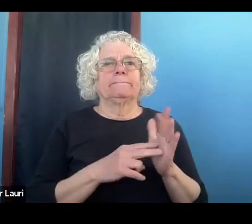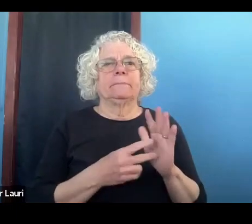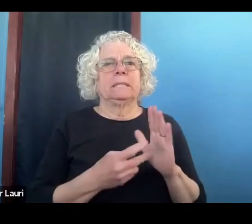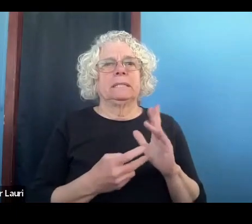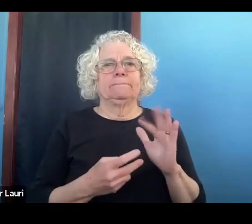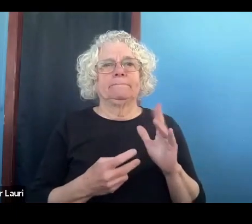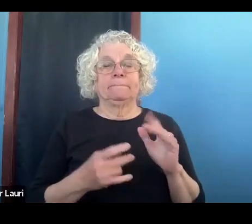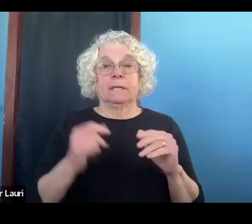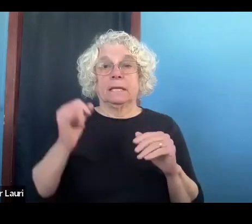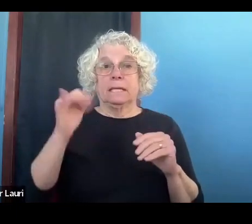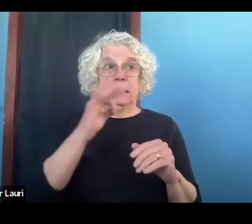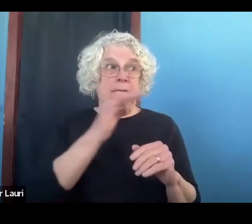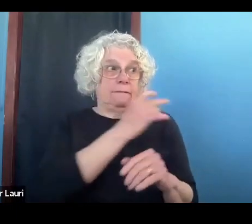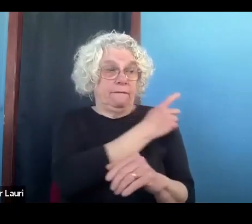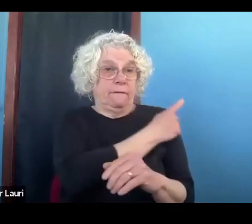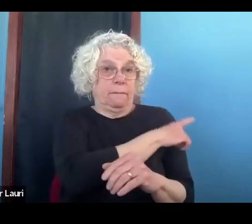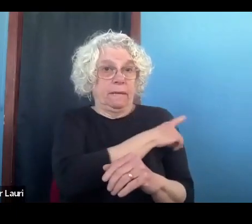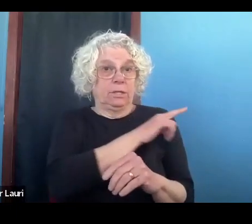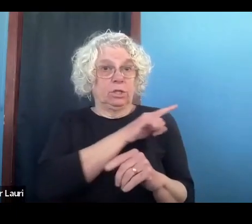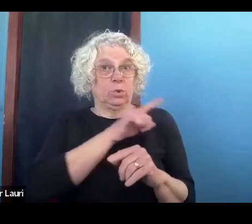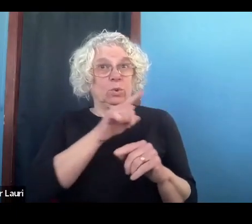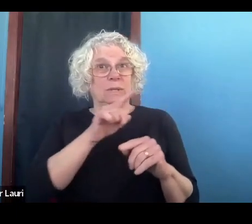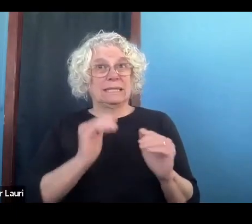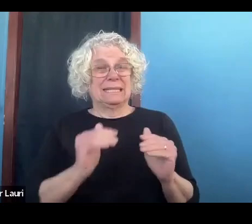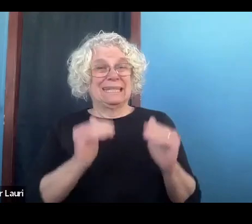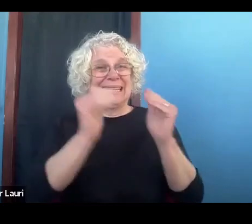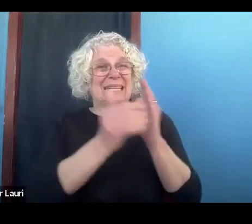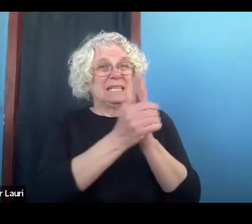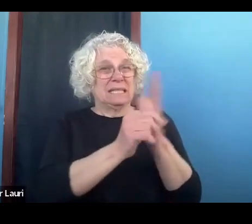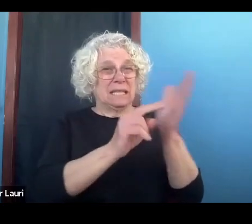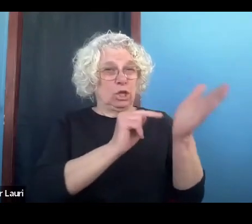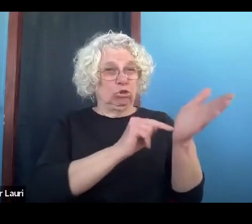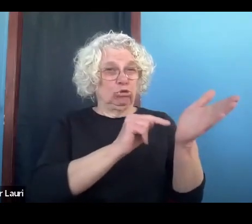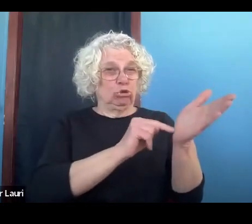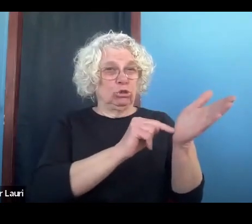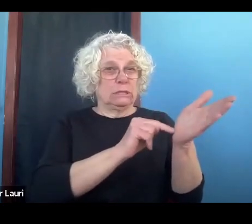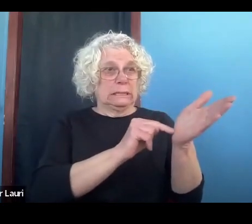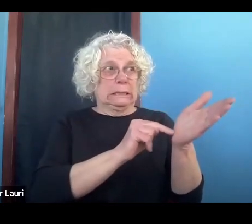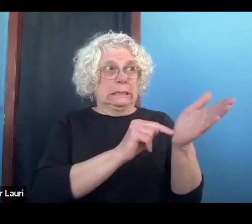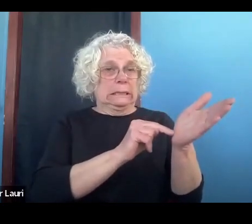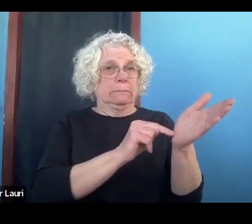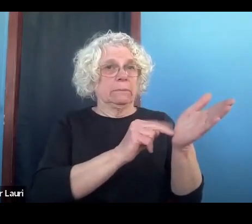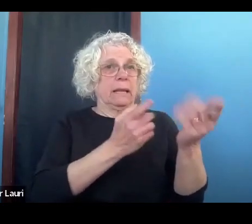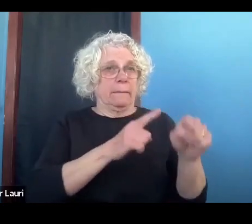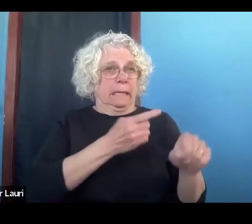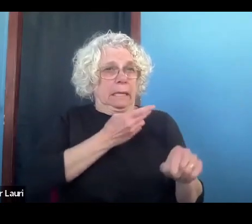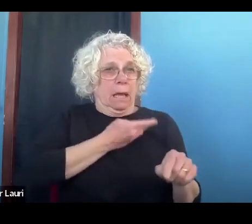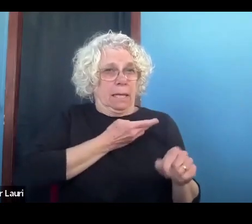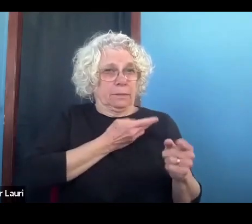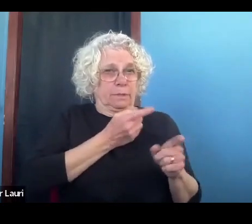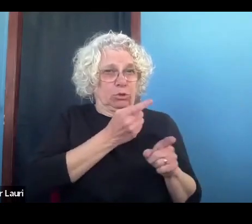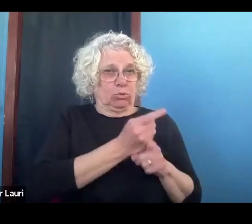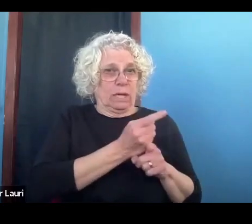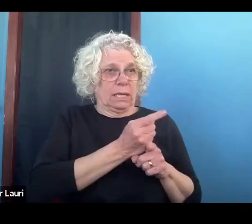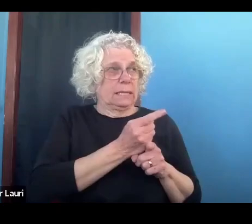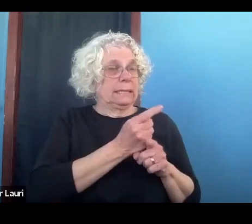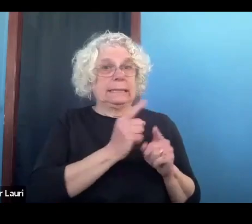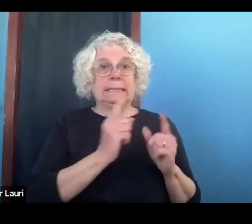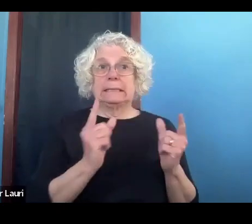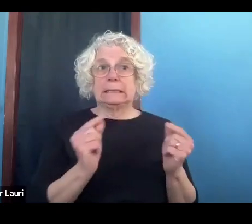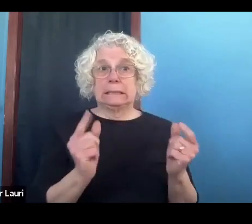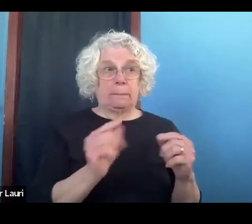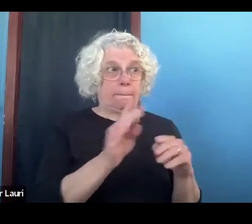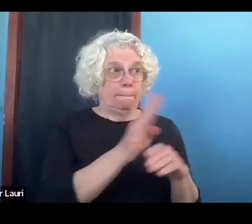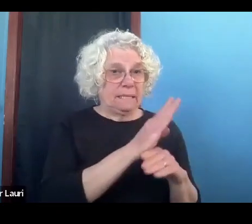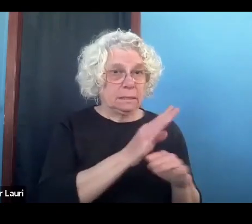when we have patients in a skilled nursing facility that are on hospice, just think about all the busyness that's going on, right?